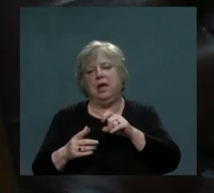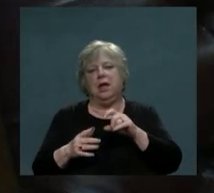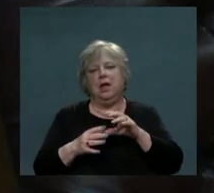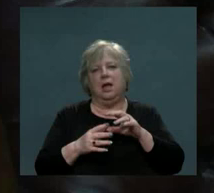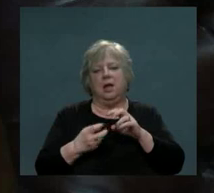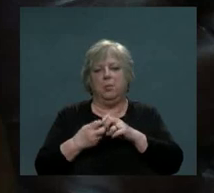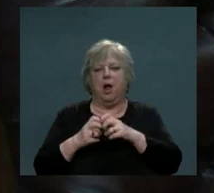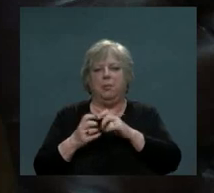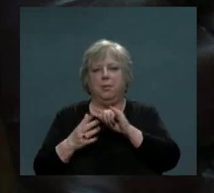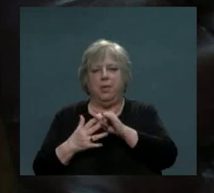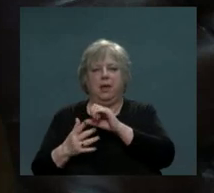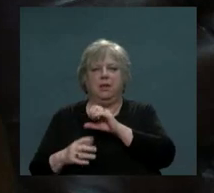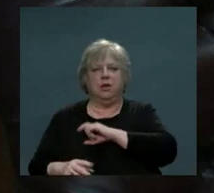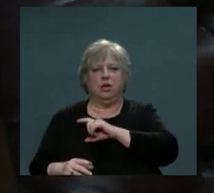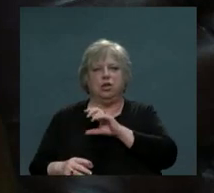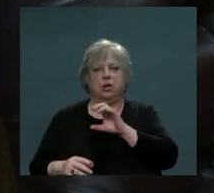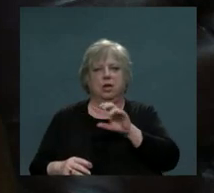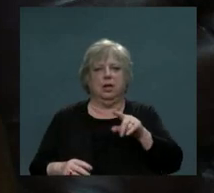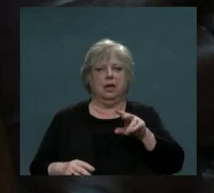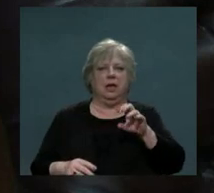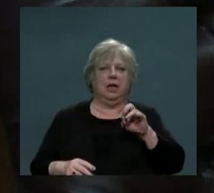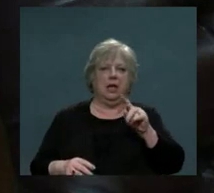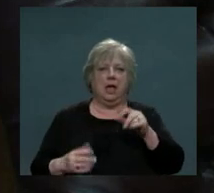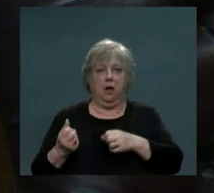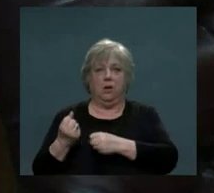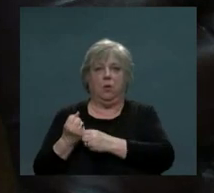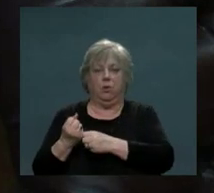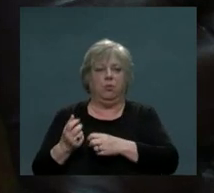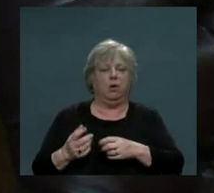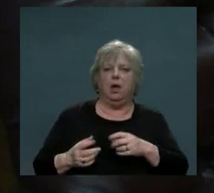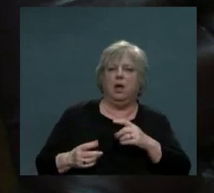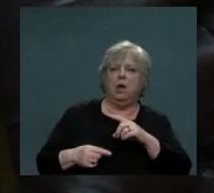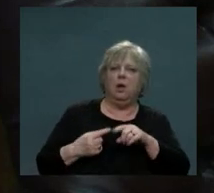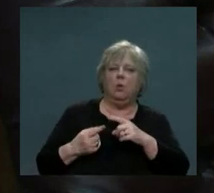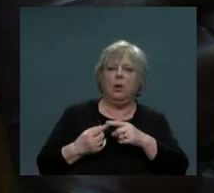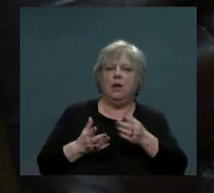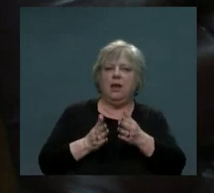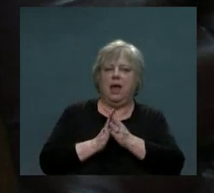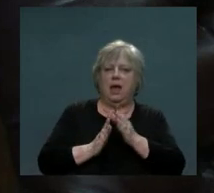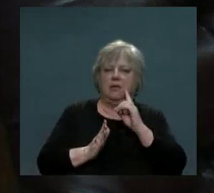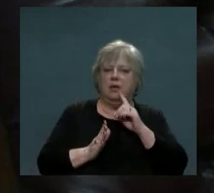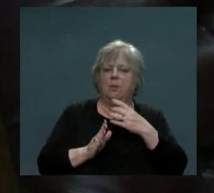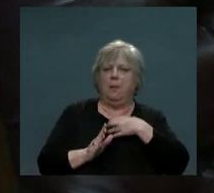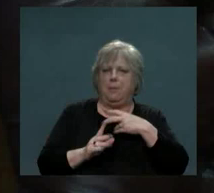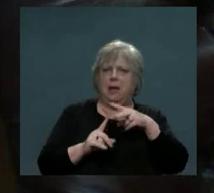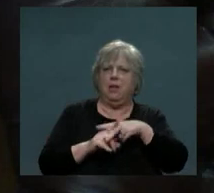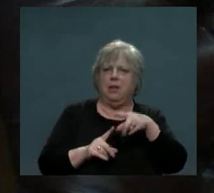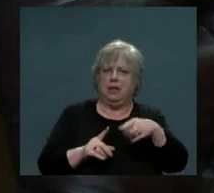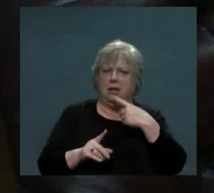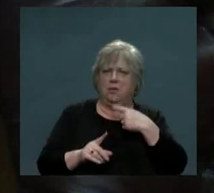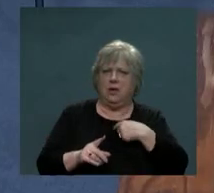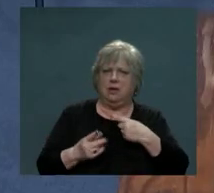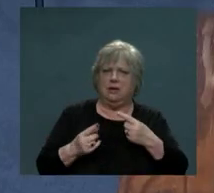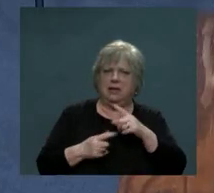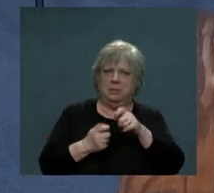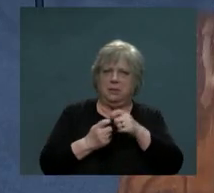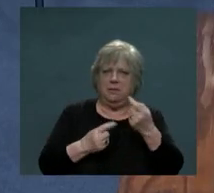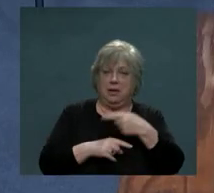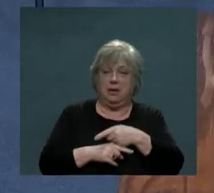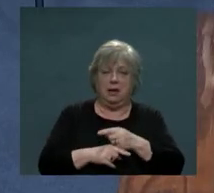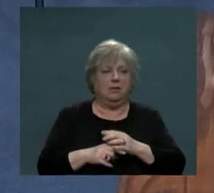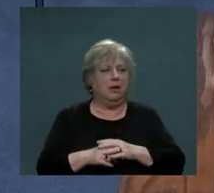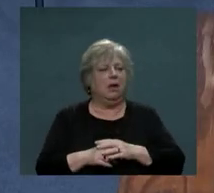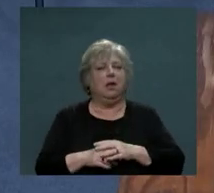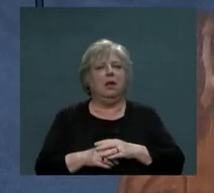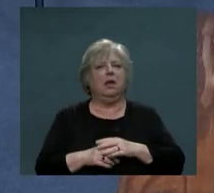Commission and when they requested this to come before the board for an appeal, the dates? Well, it was